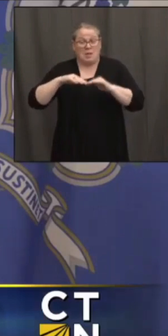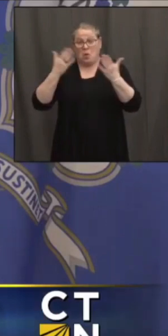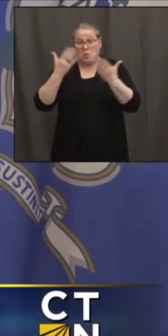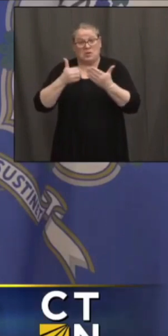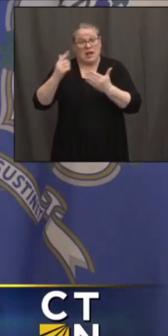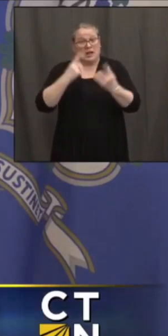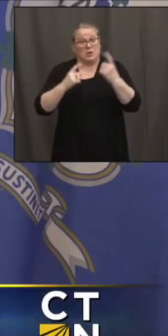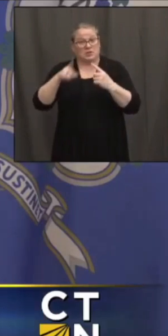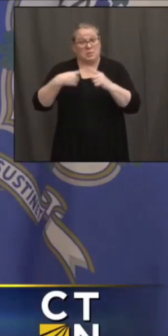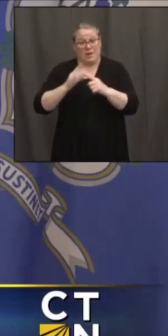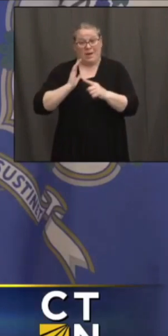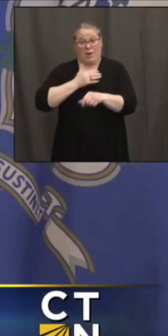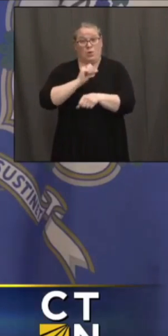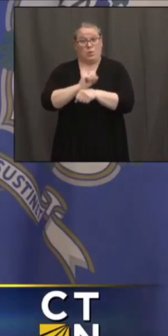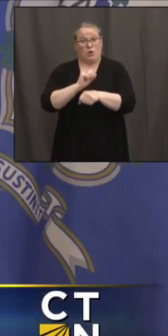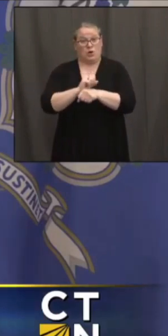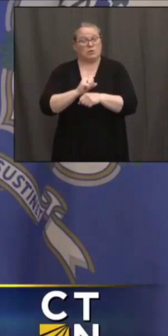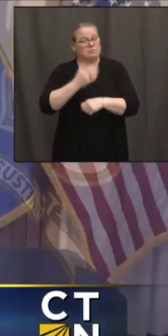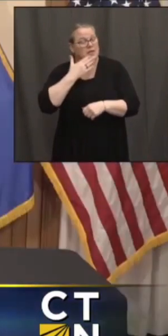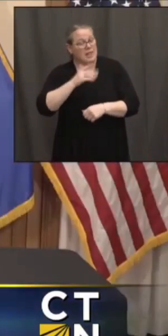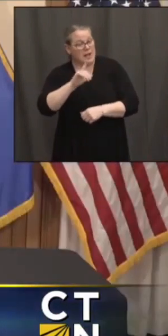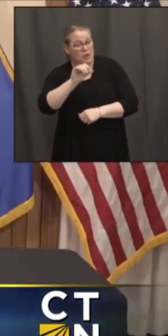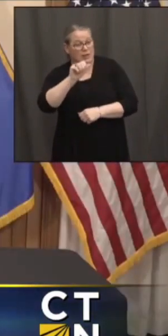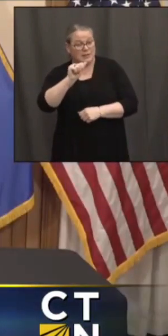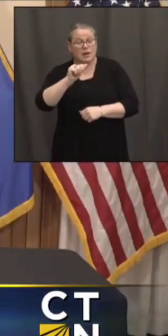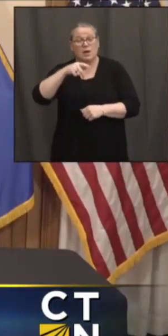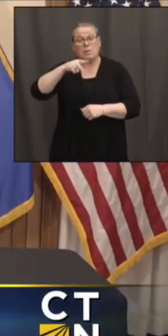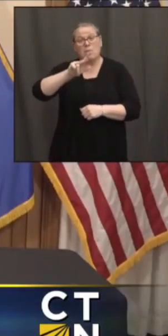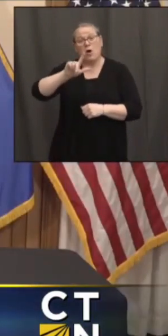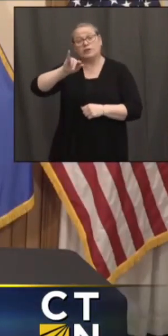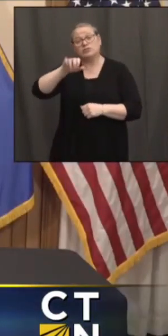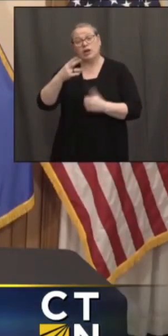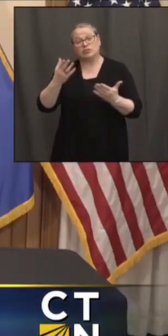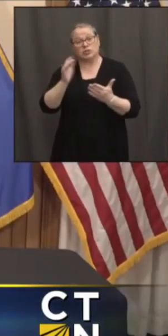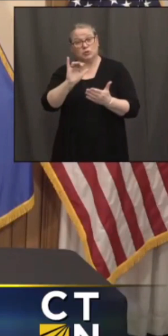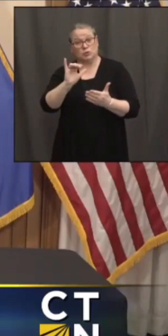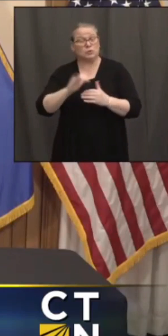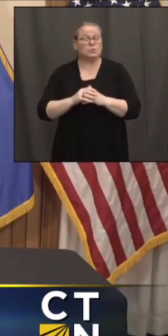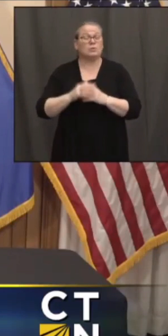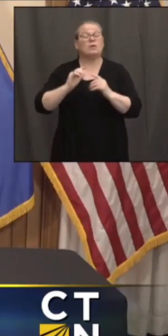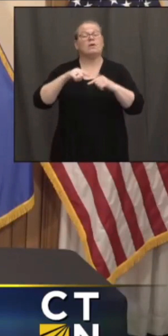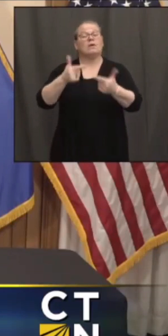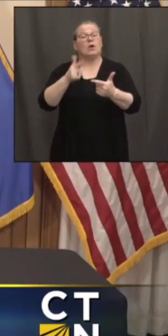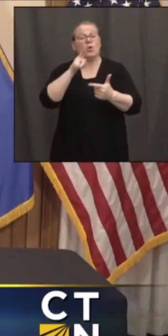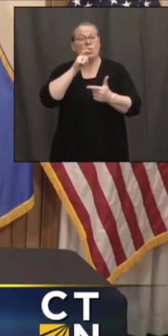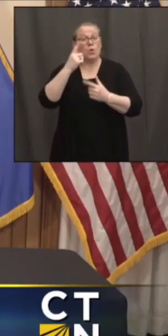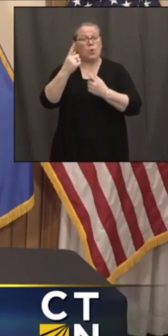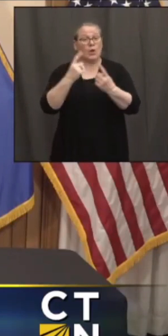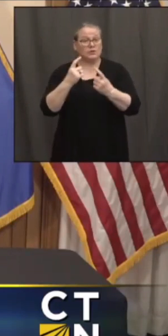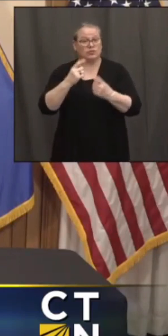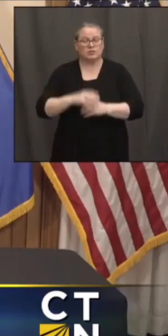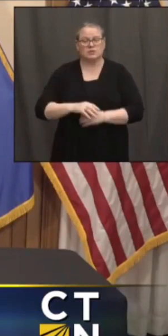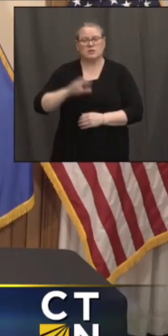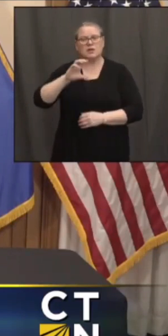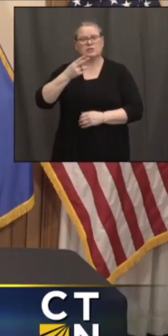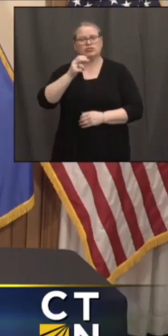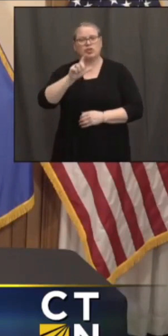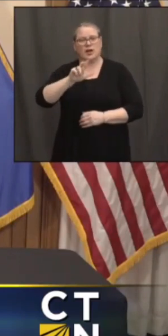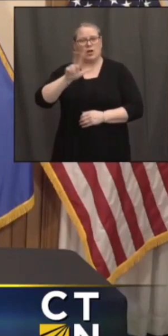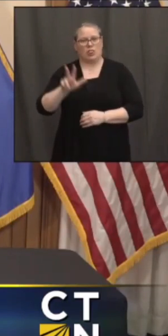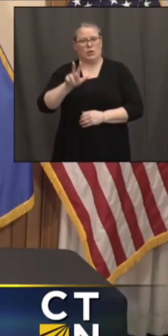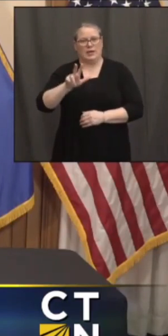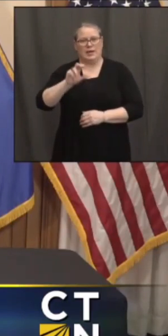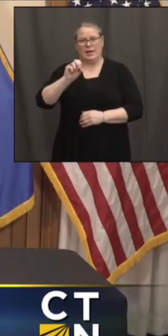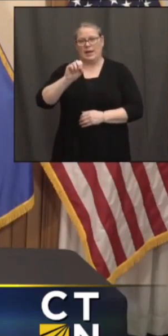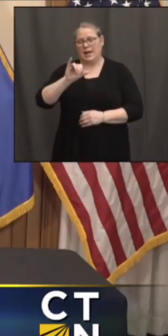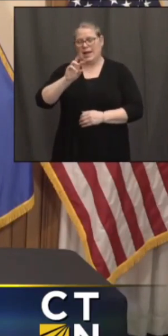Paul and Josh are here as well. Over to you, Max. Channel 3 Eyewitness News. Yes, Governor, if the emergency